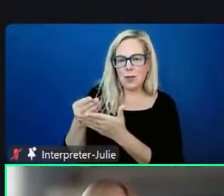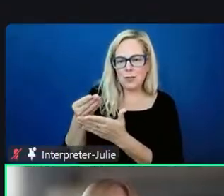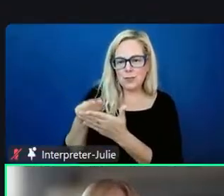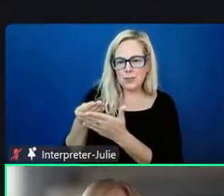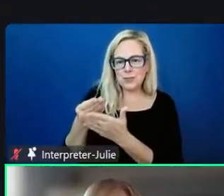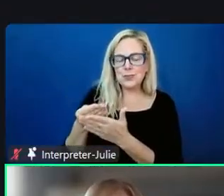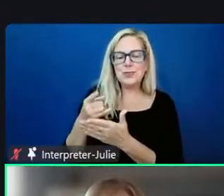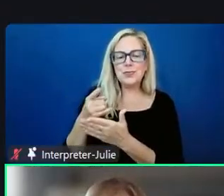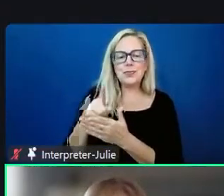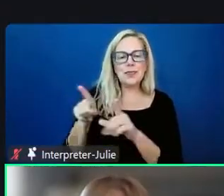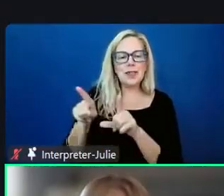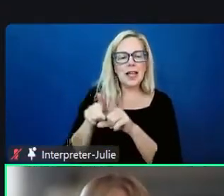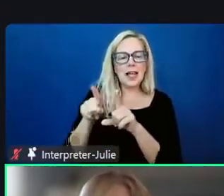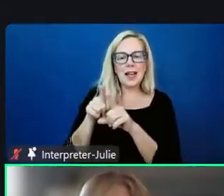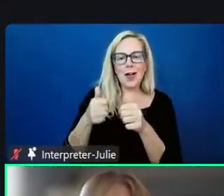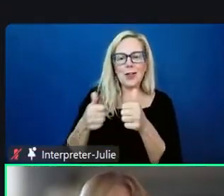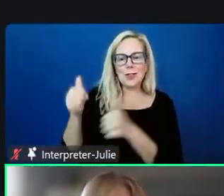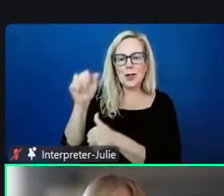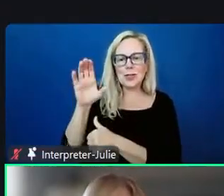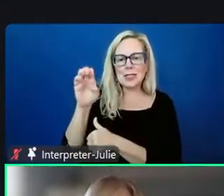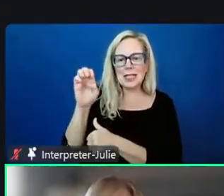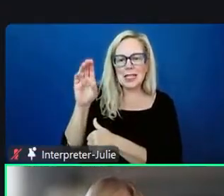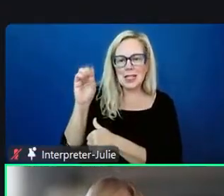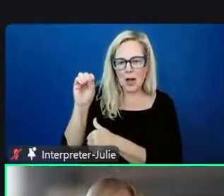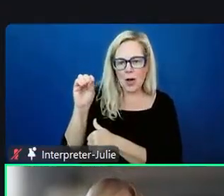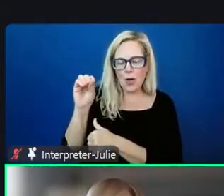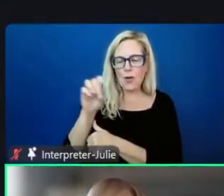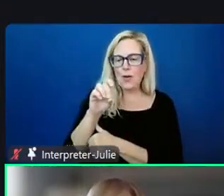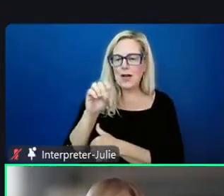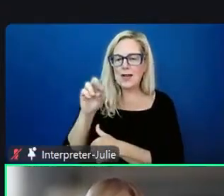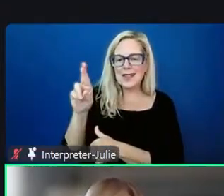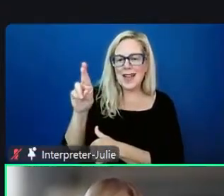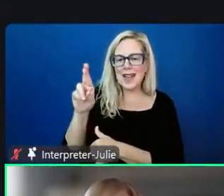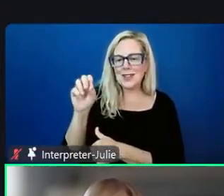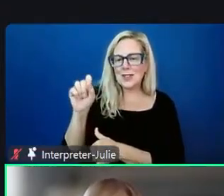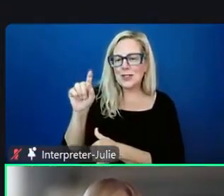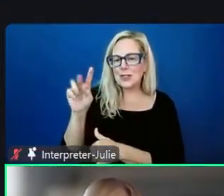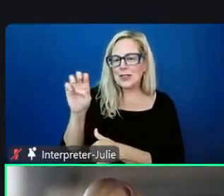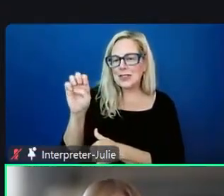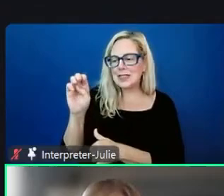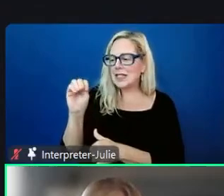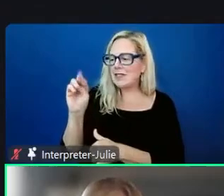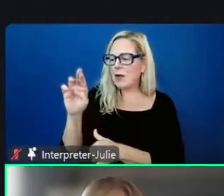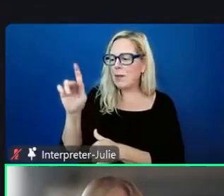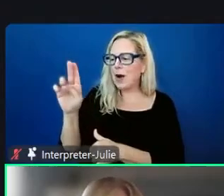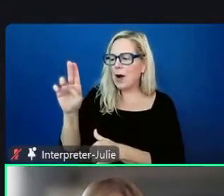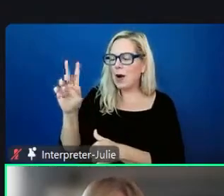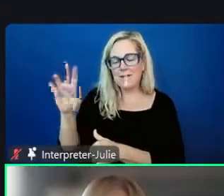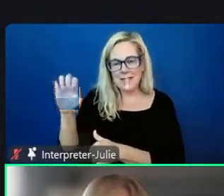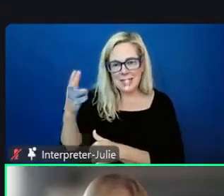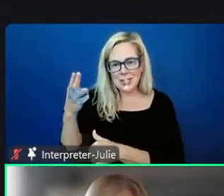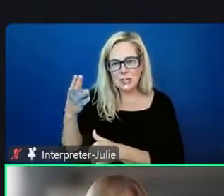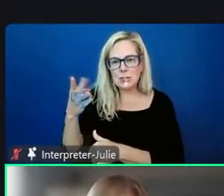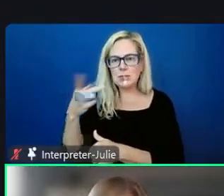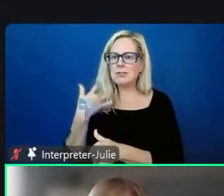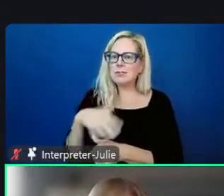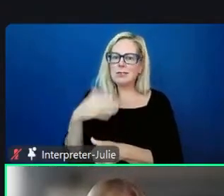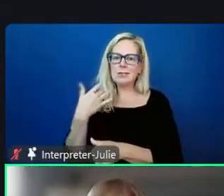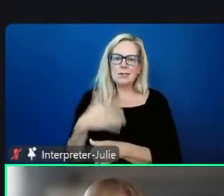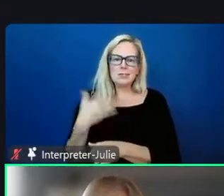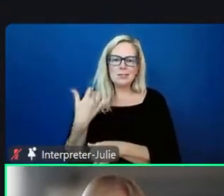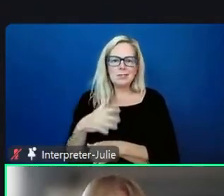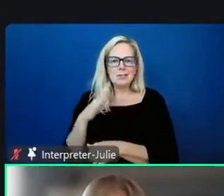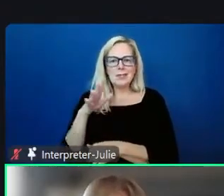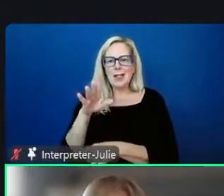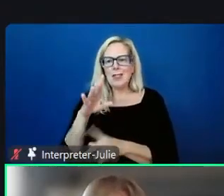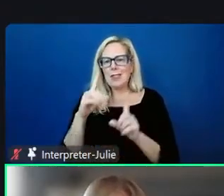our CEO, Dr. Steve Markovich. And their words were super inspiring and powerful, especially coming from the